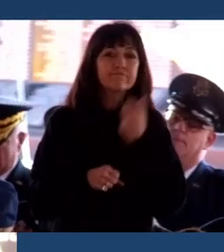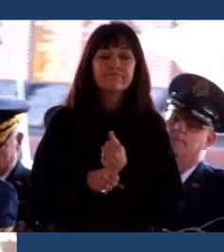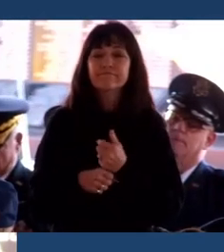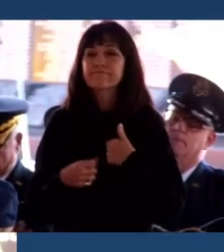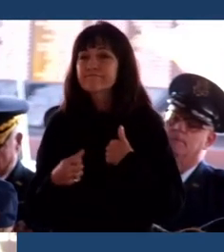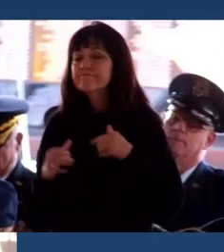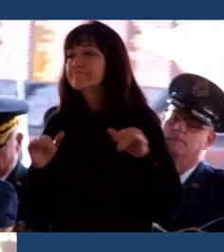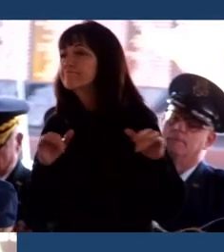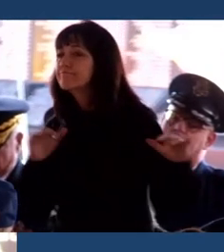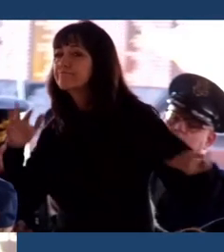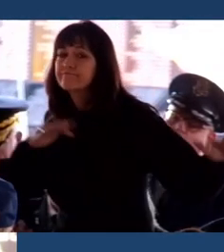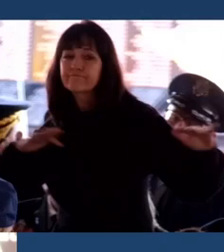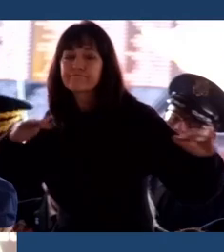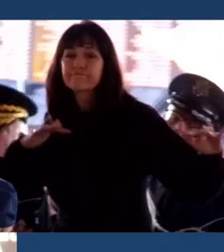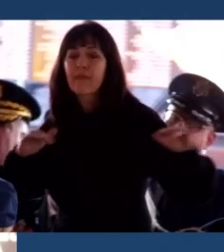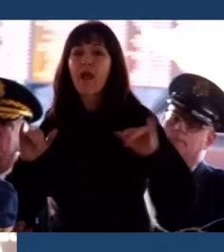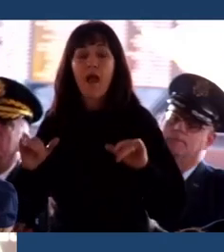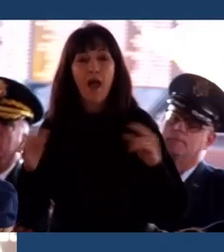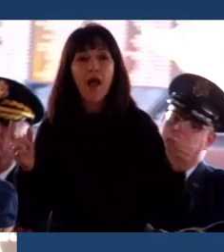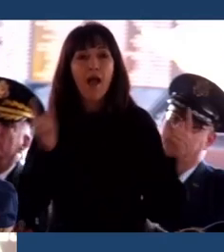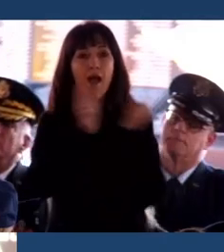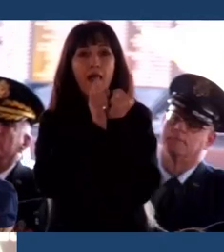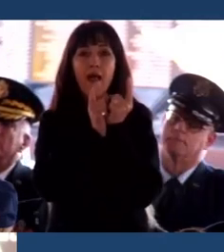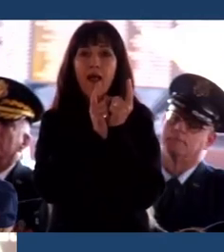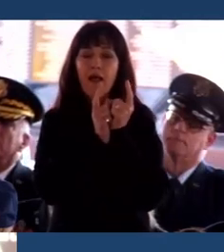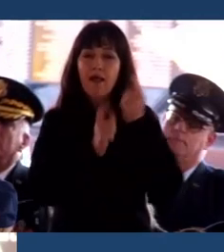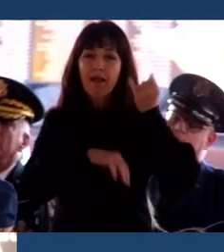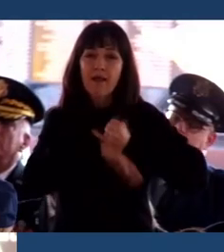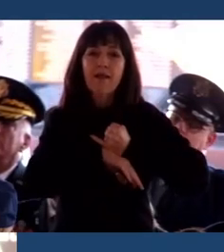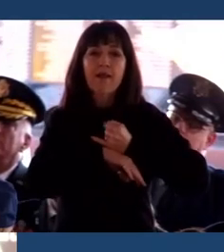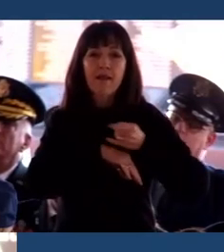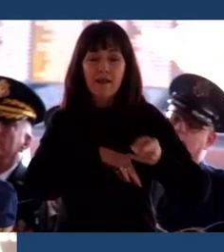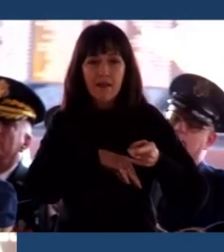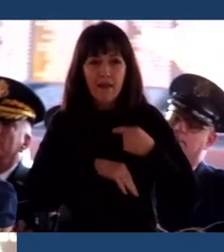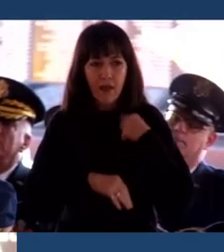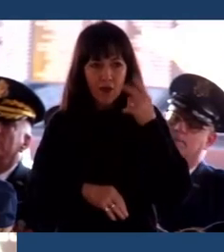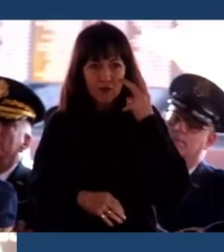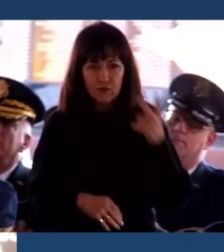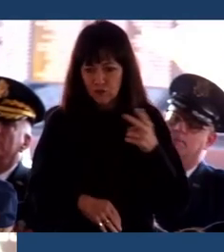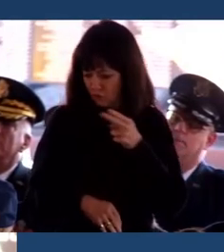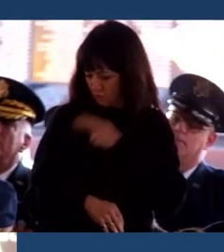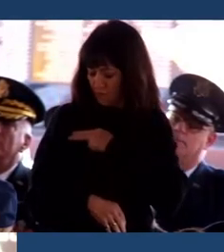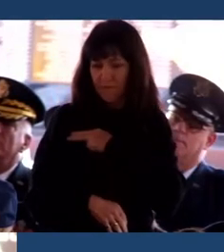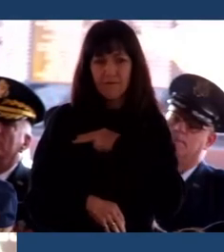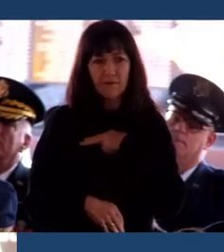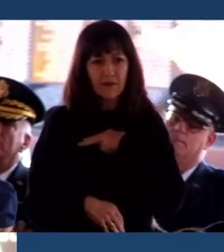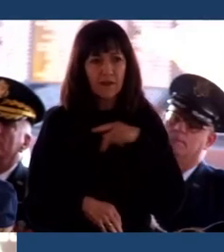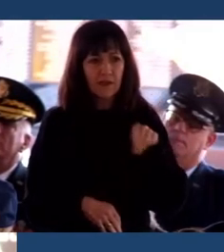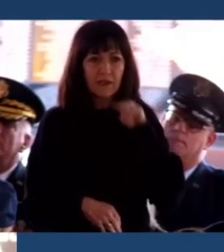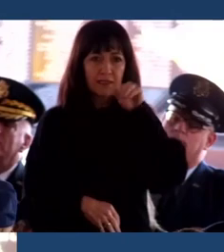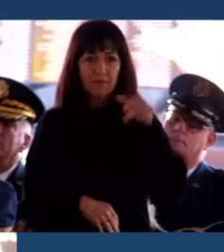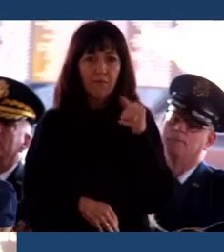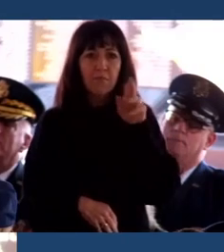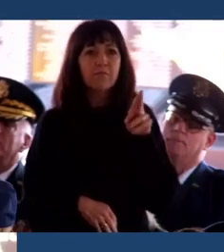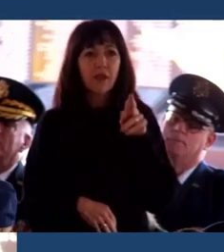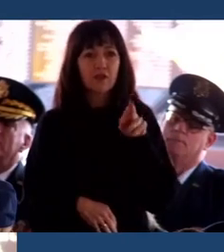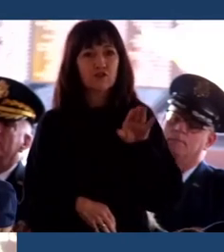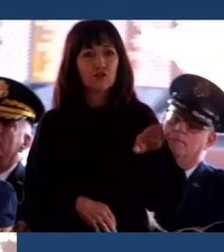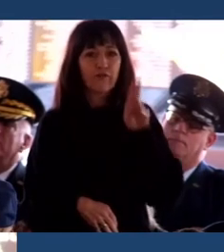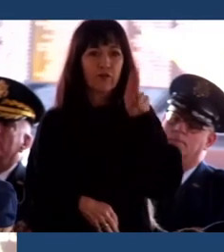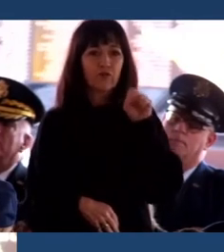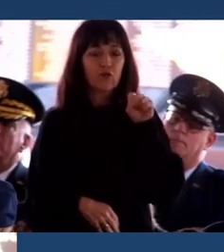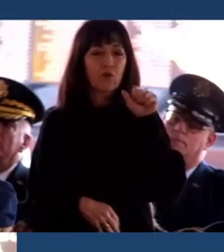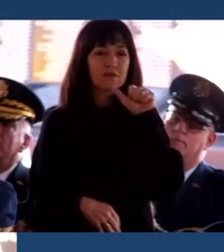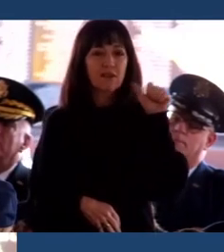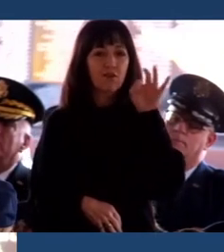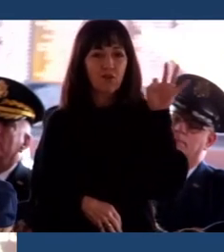paths with this airman on base. I saw him with the gold oak leaf rank insignia of a major on his U.S. Air